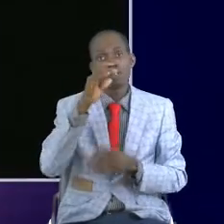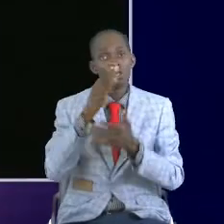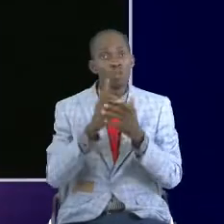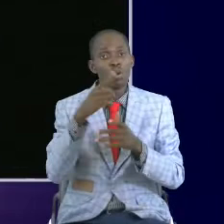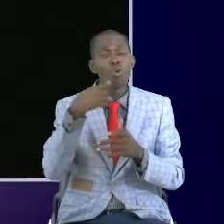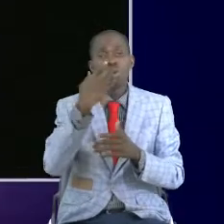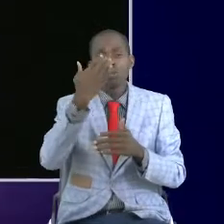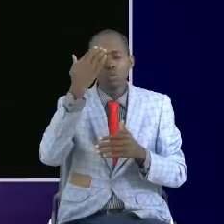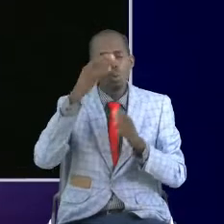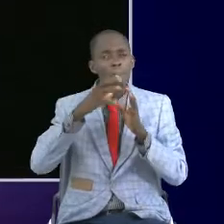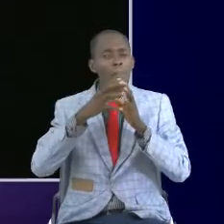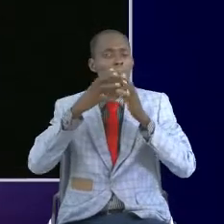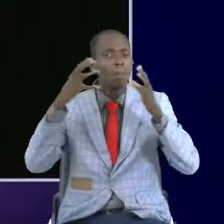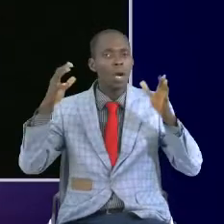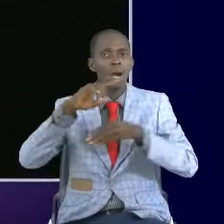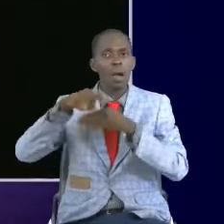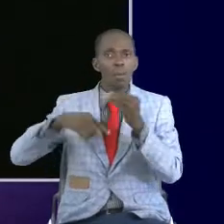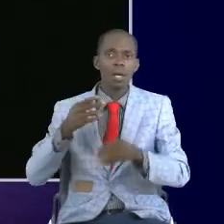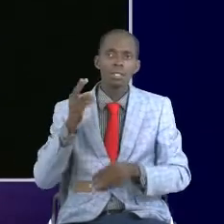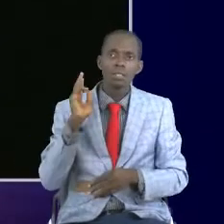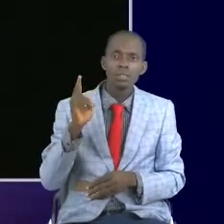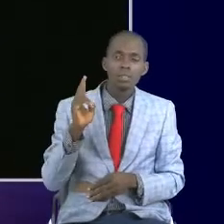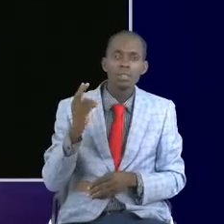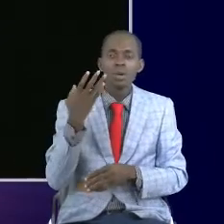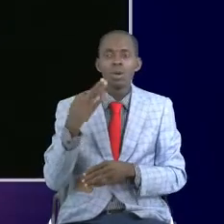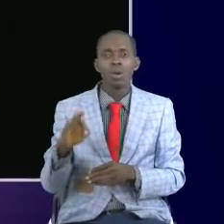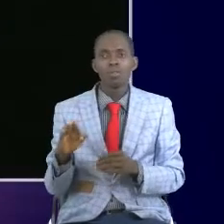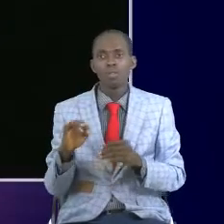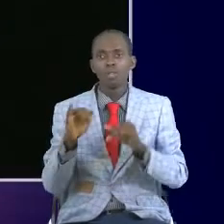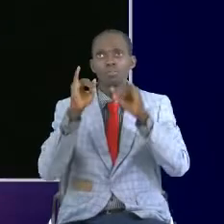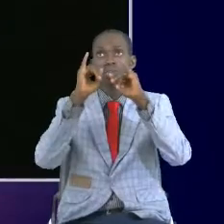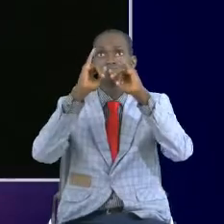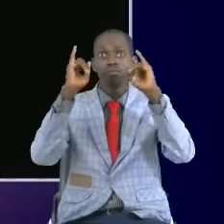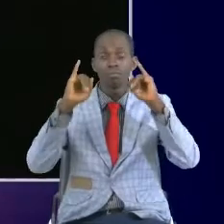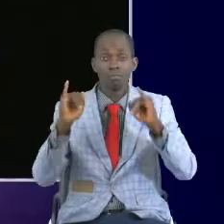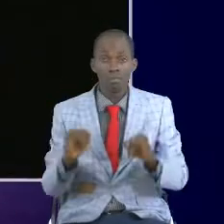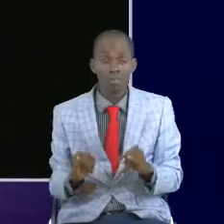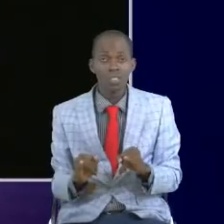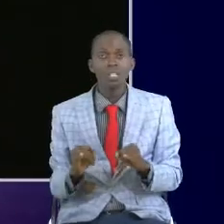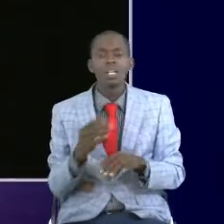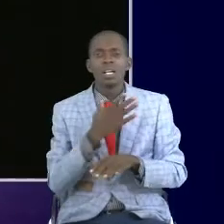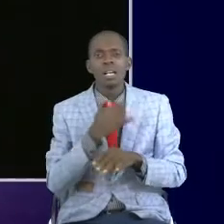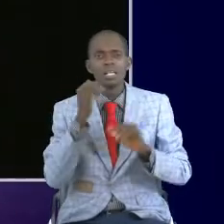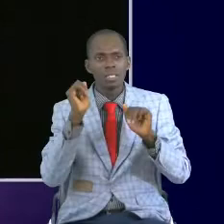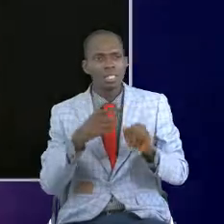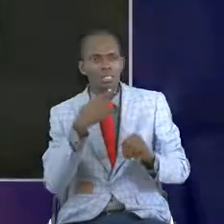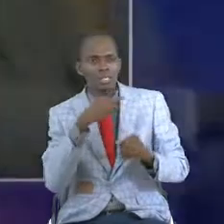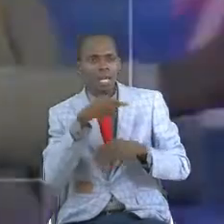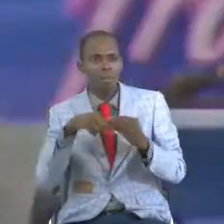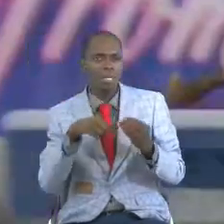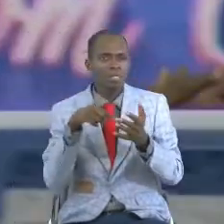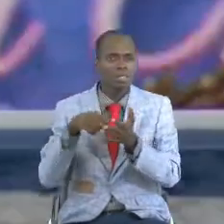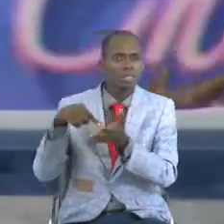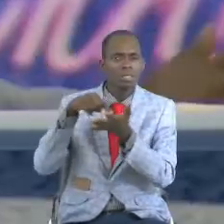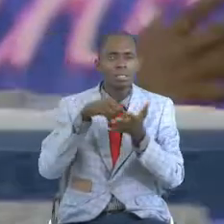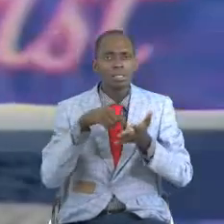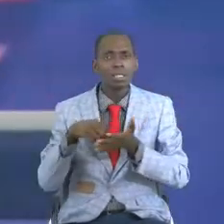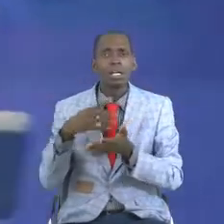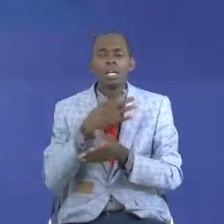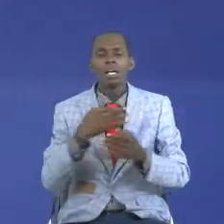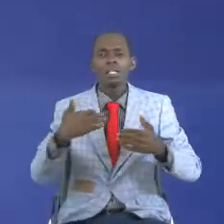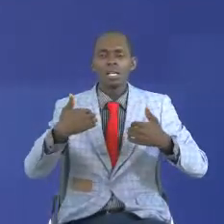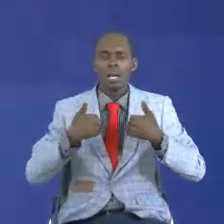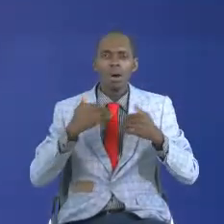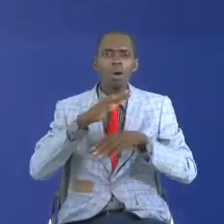history of idolatry, and he can say that, you know, this and that and that, and he has all that